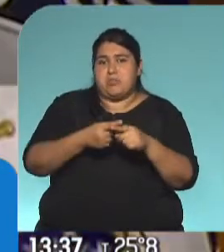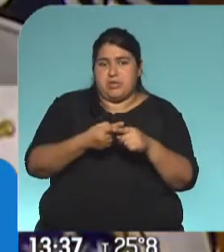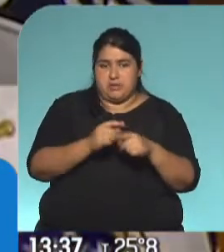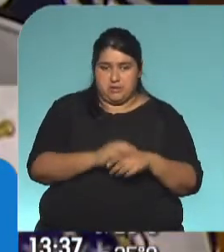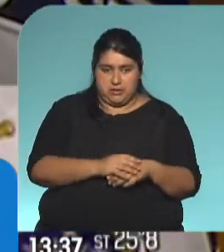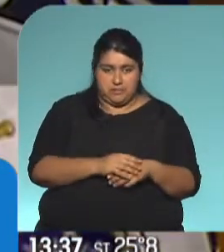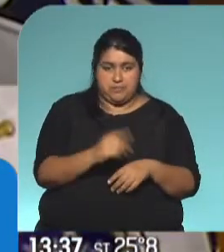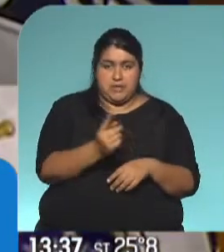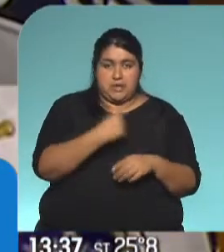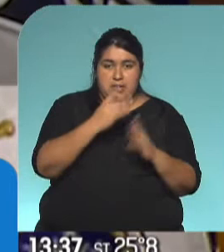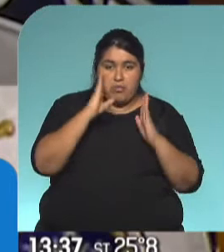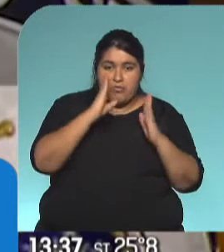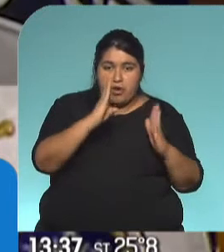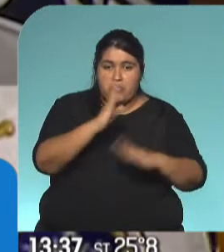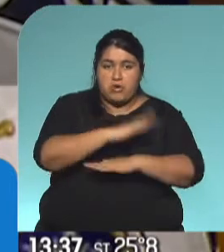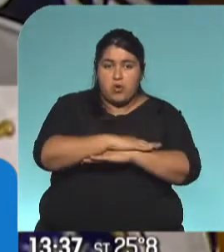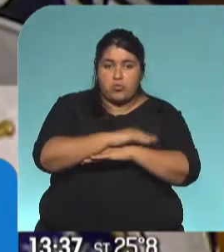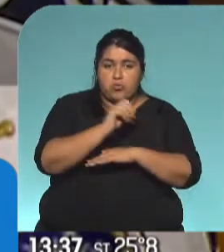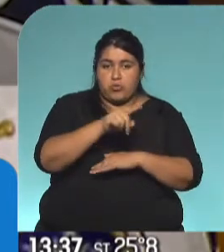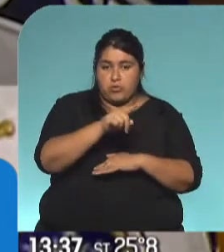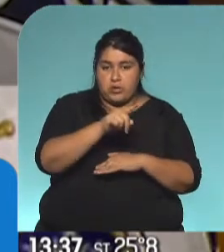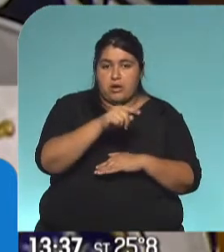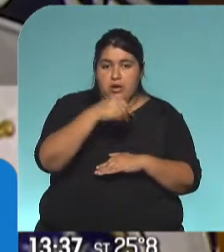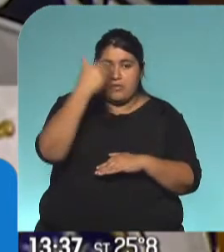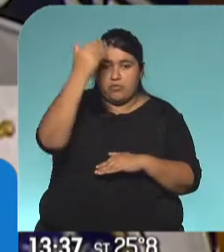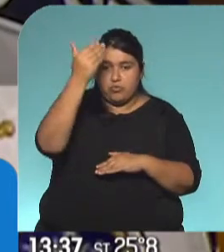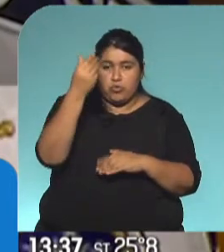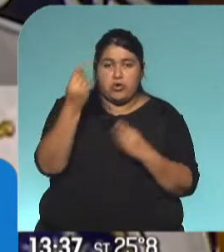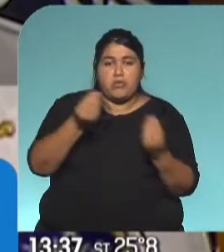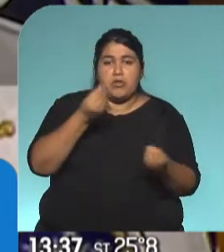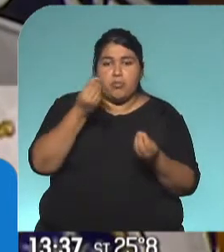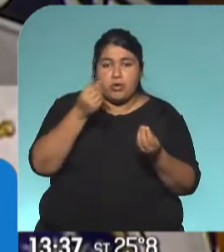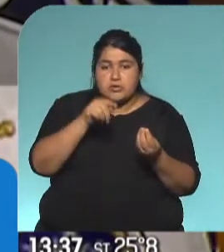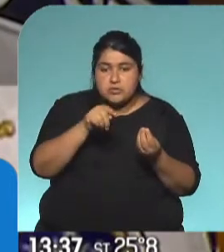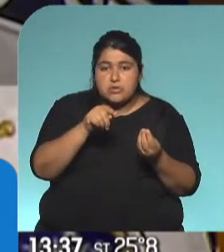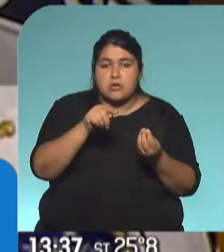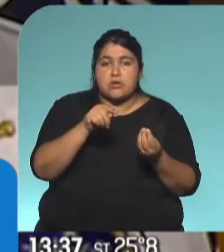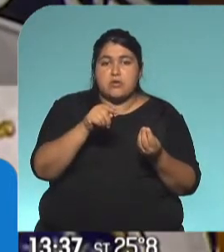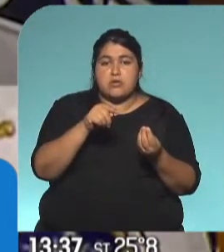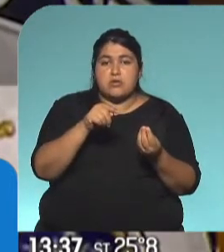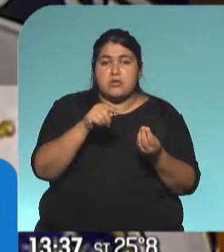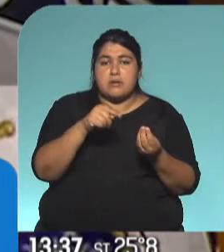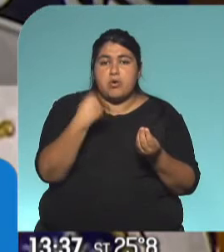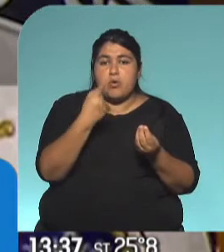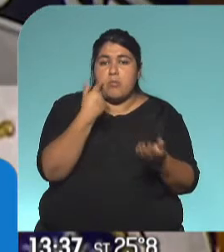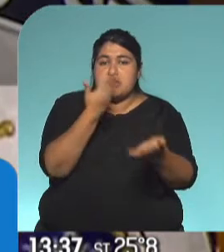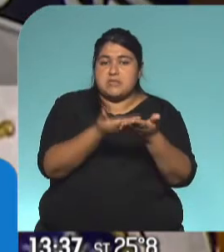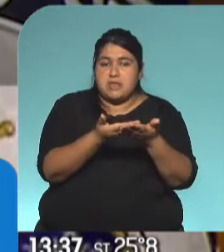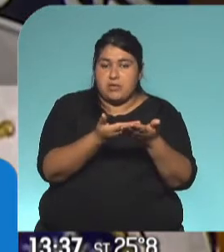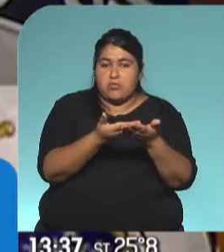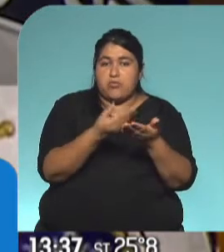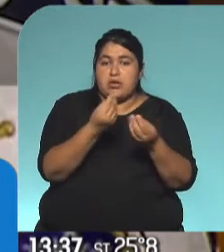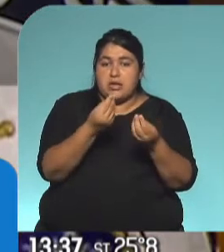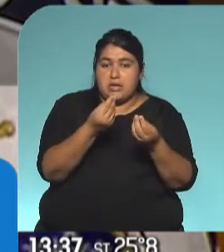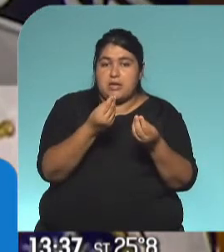We are very focused on future conduct. And that is part of why we have cast this, not as a rupture,